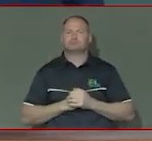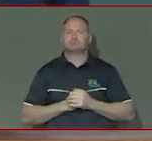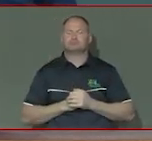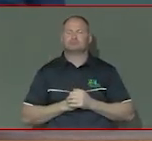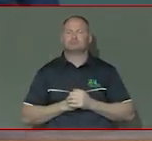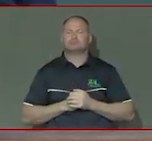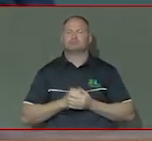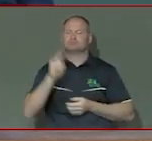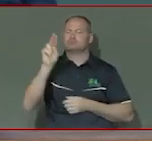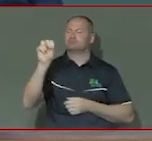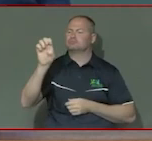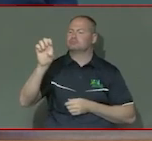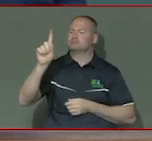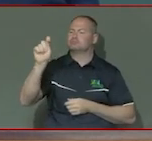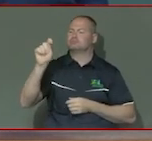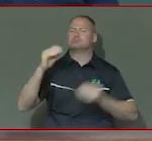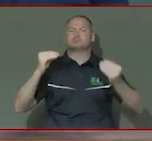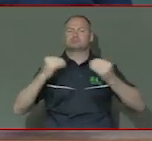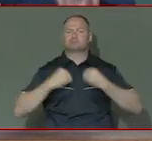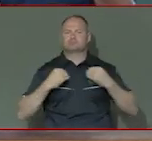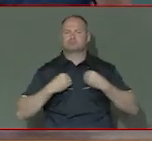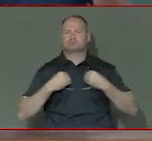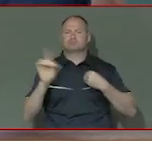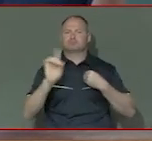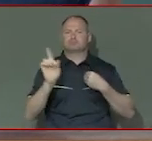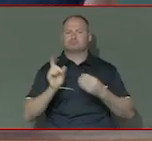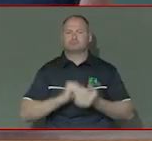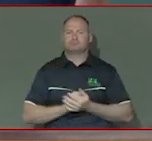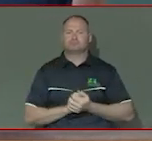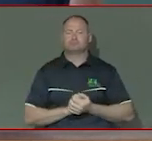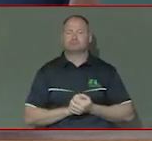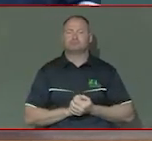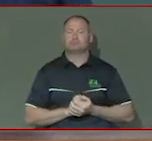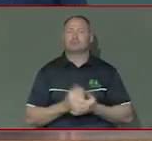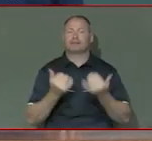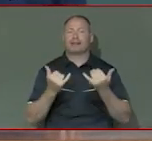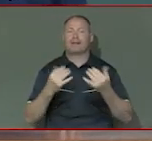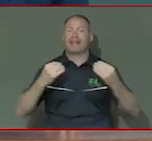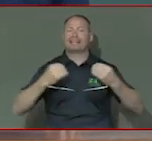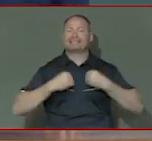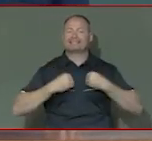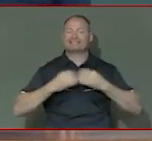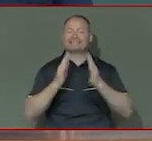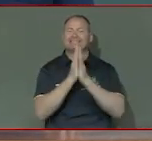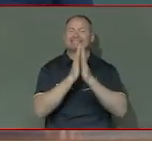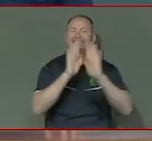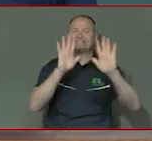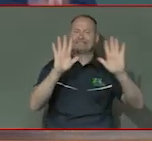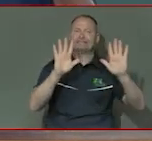What is net assets? If I have 10 million rand of assets,